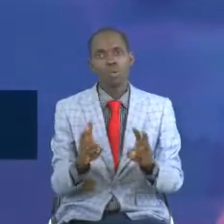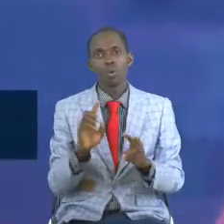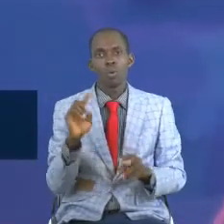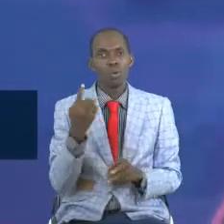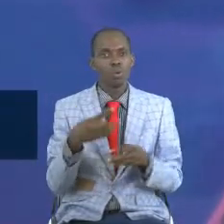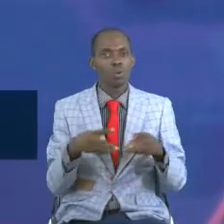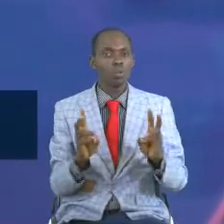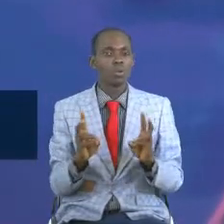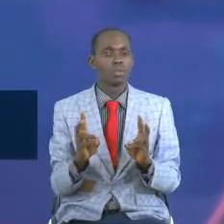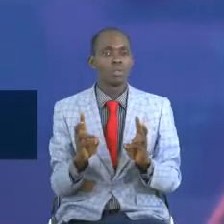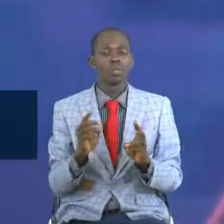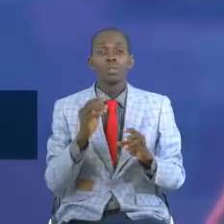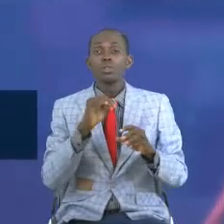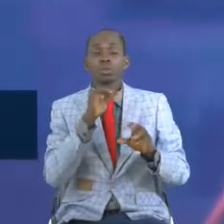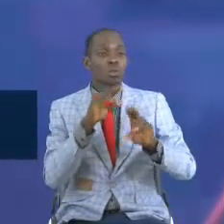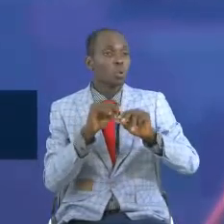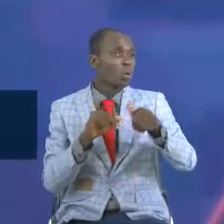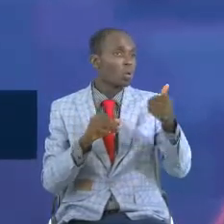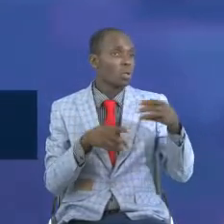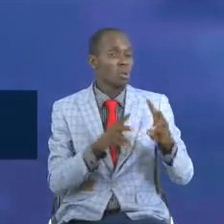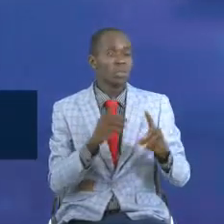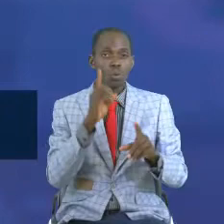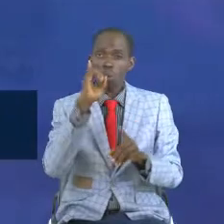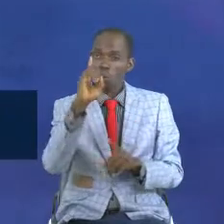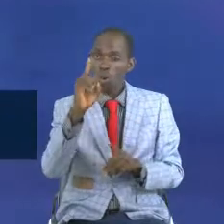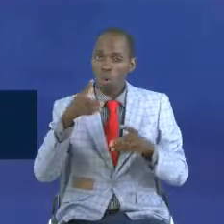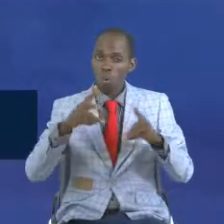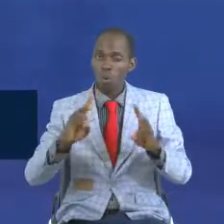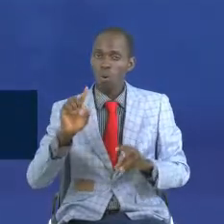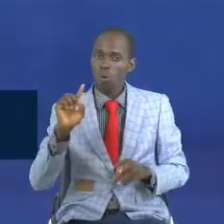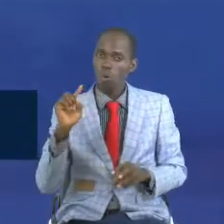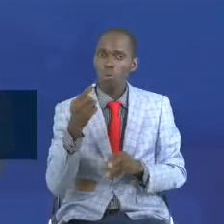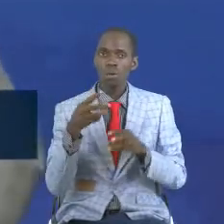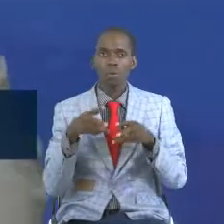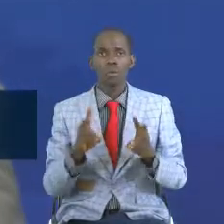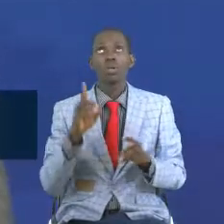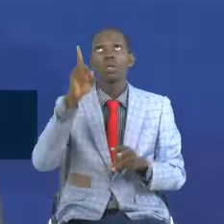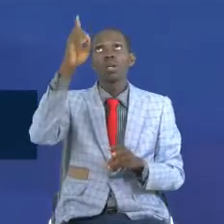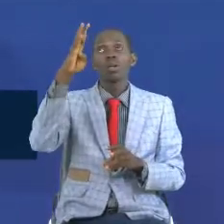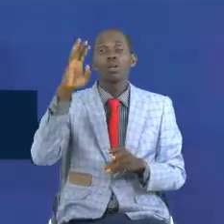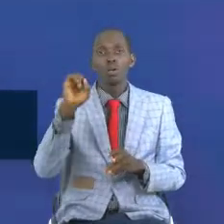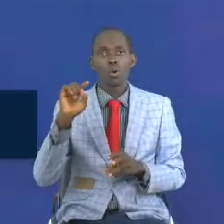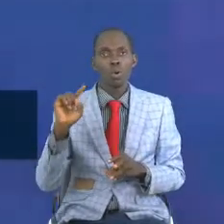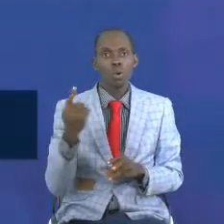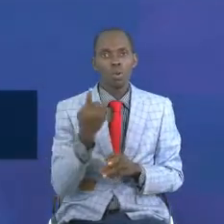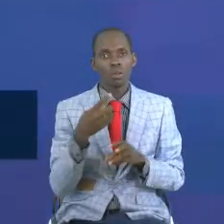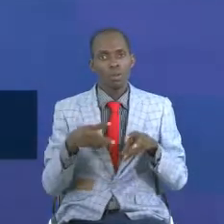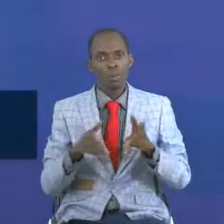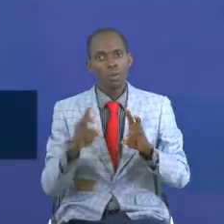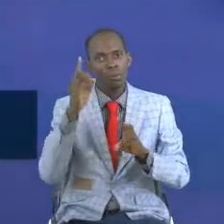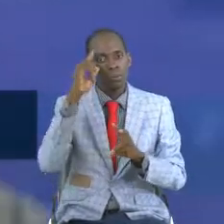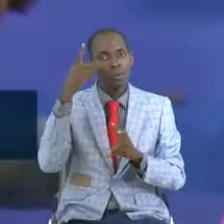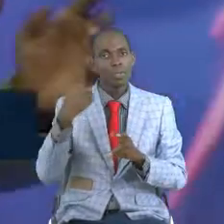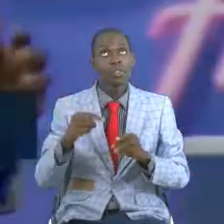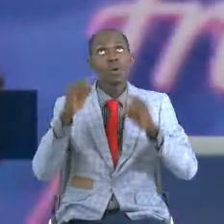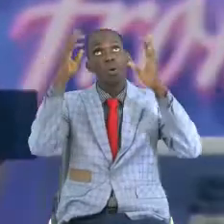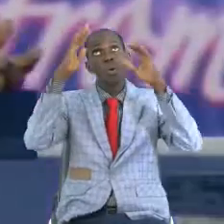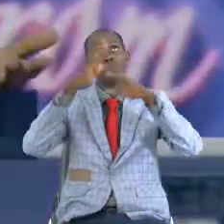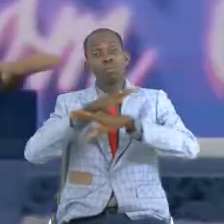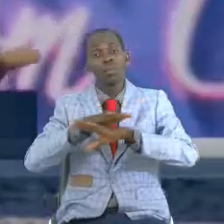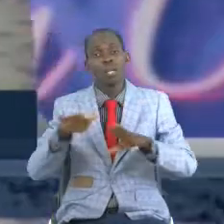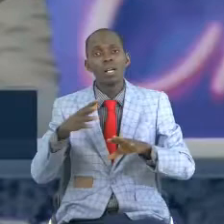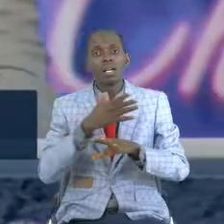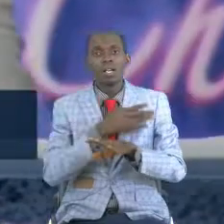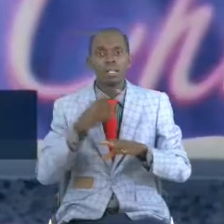One way, only way. God's only way for the hopeless and the